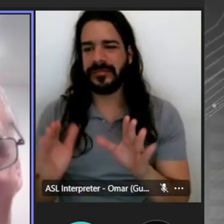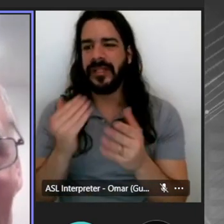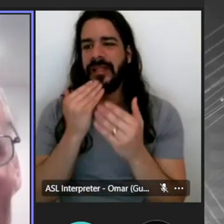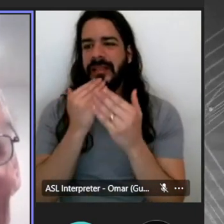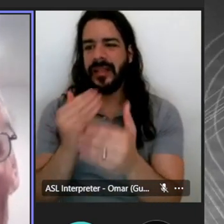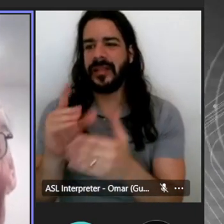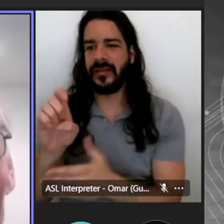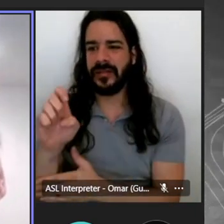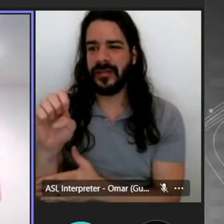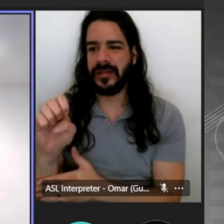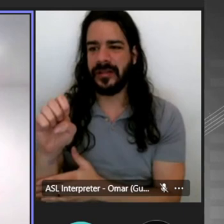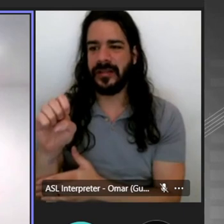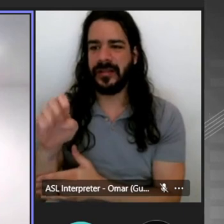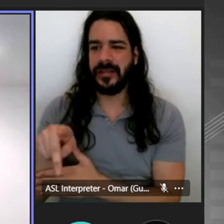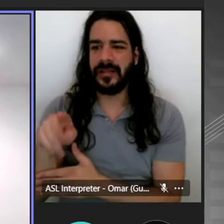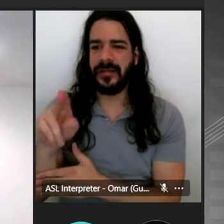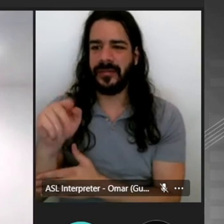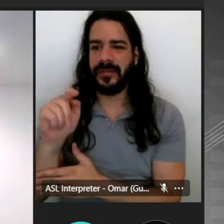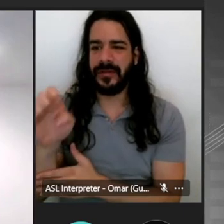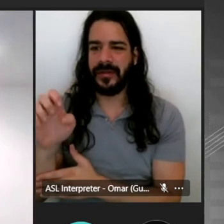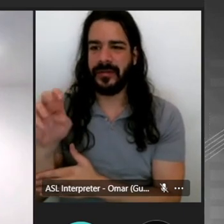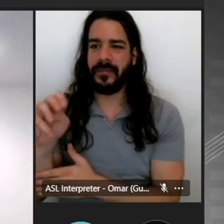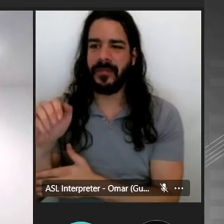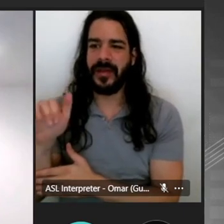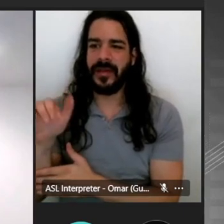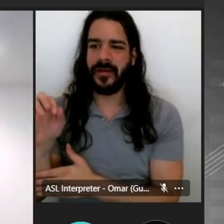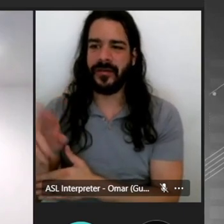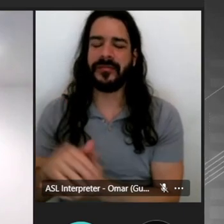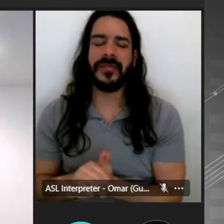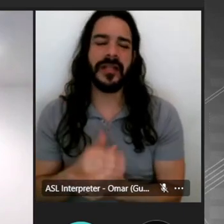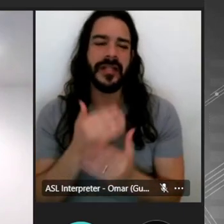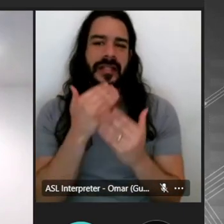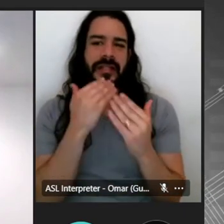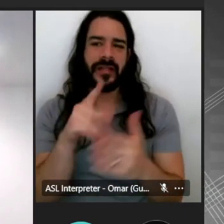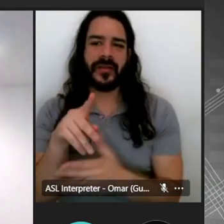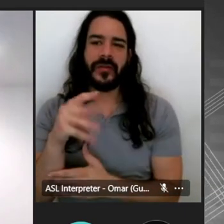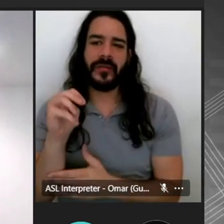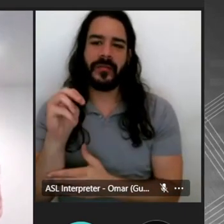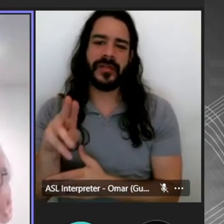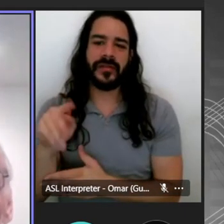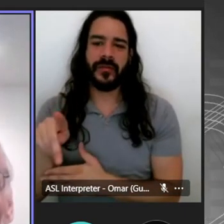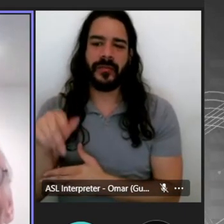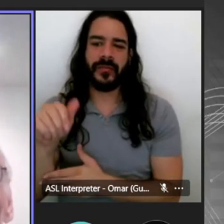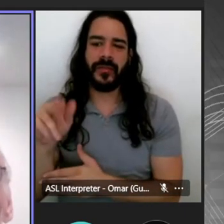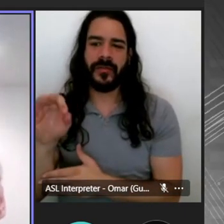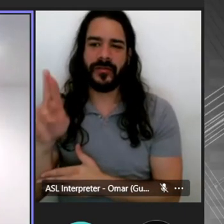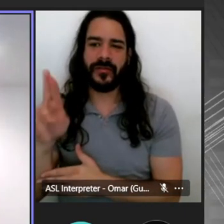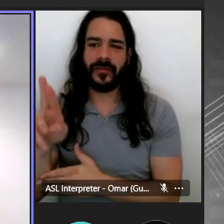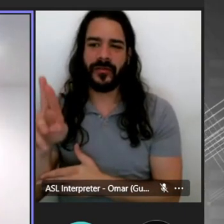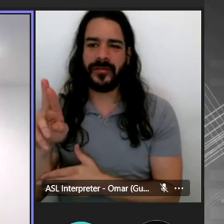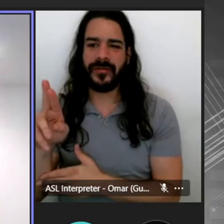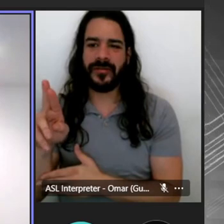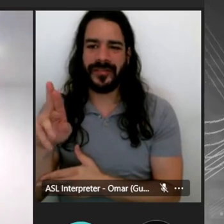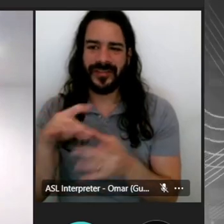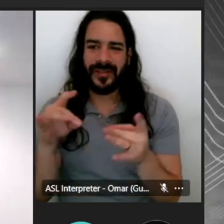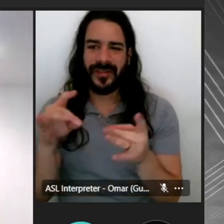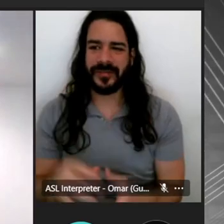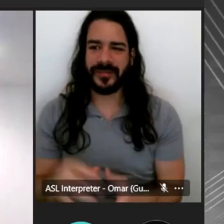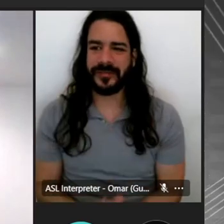evening. Thank you, Deputy Mayor Babers. Thanks, Mr. Posner, for those comments.